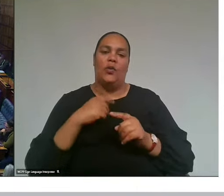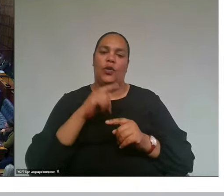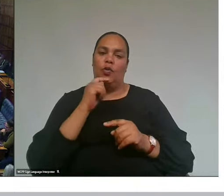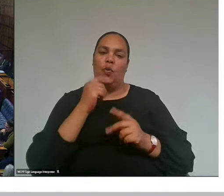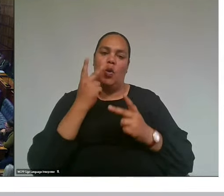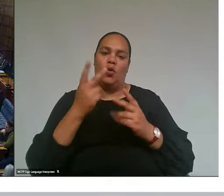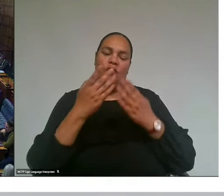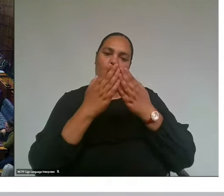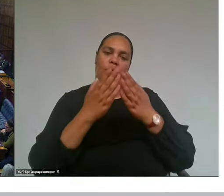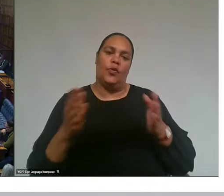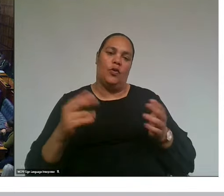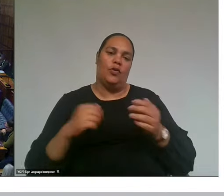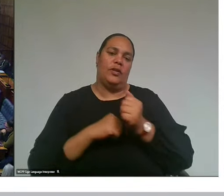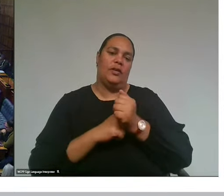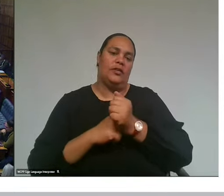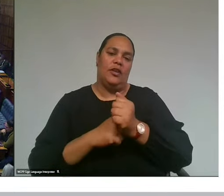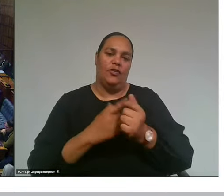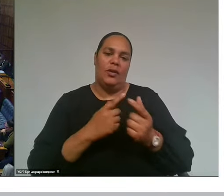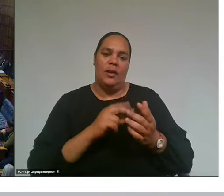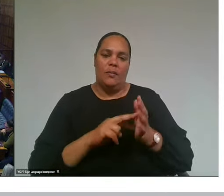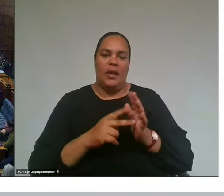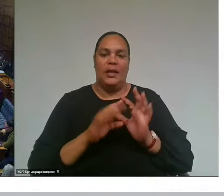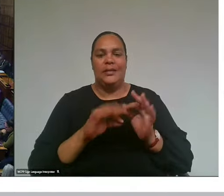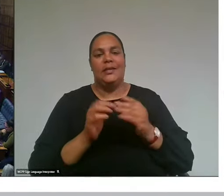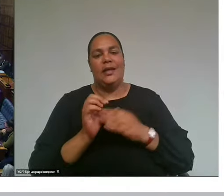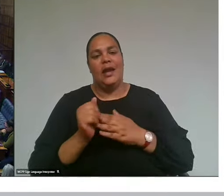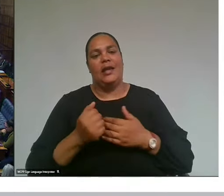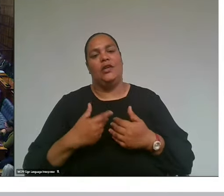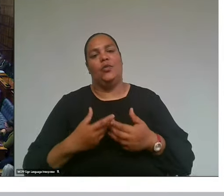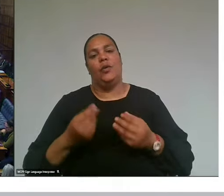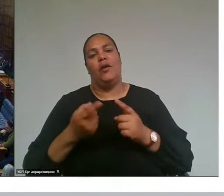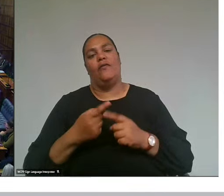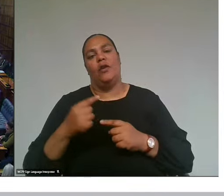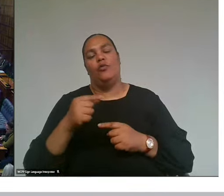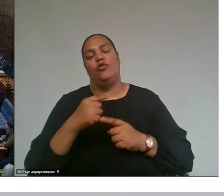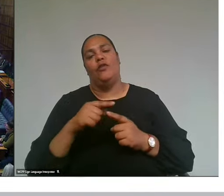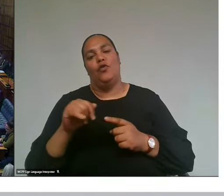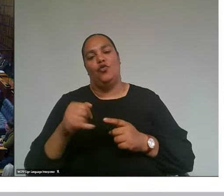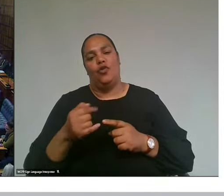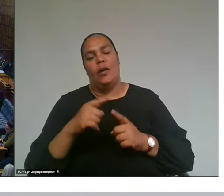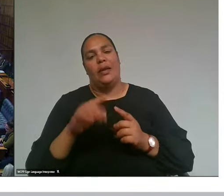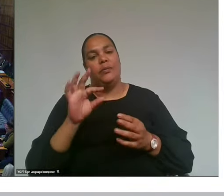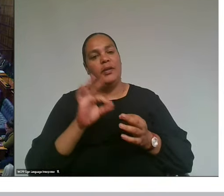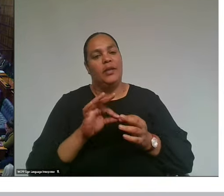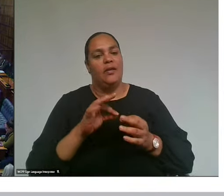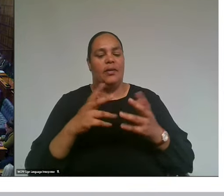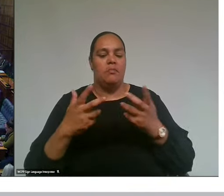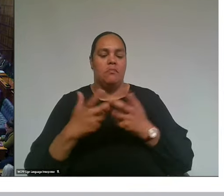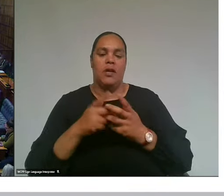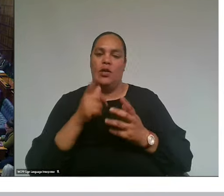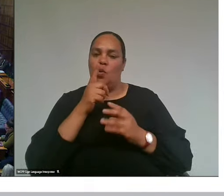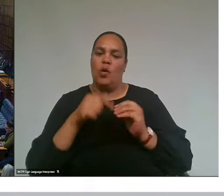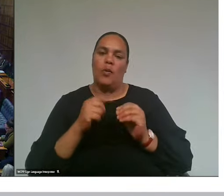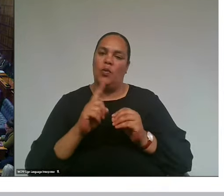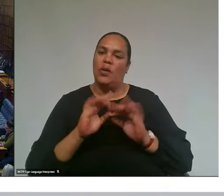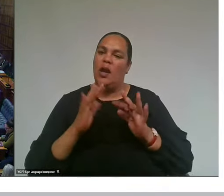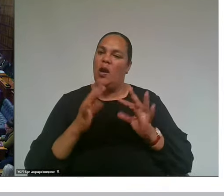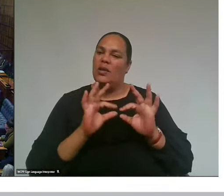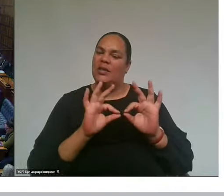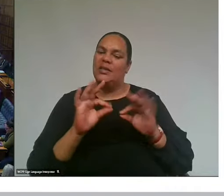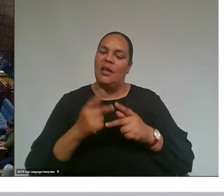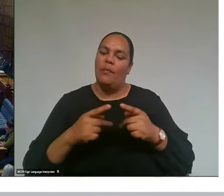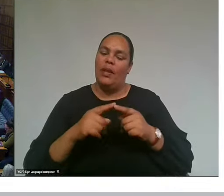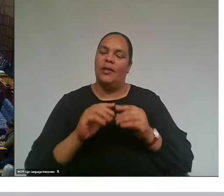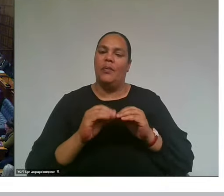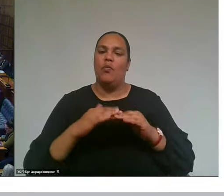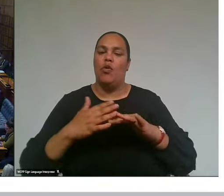far broader strategy and and that guidance we got from from the g4j that specifically speaks about how do you make how do you make these places more